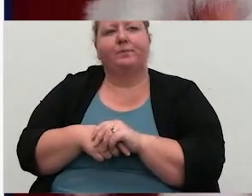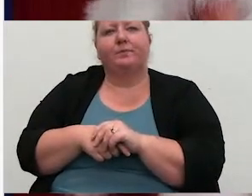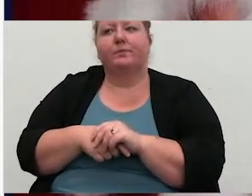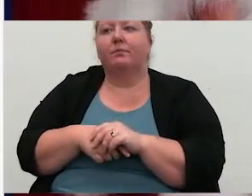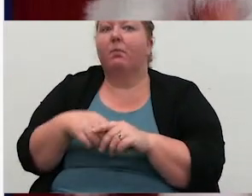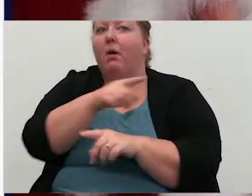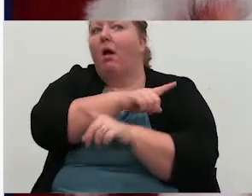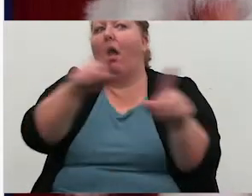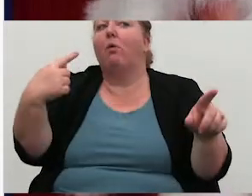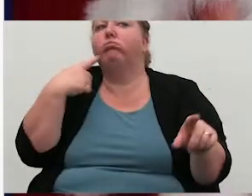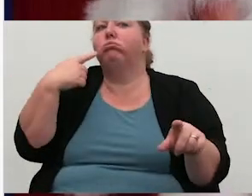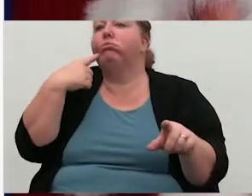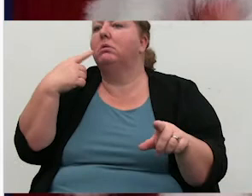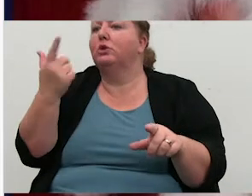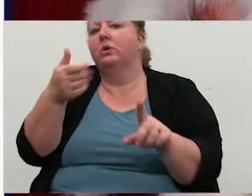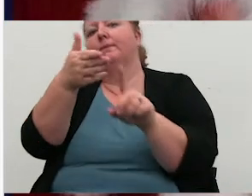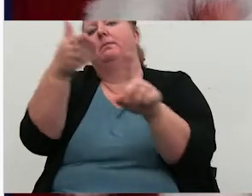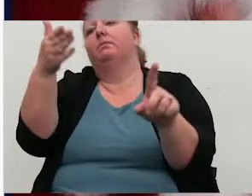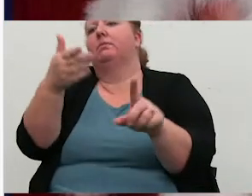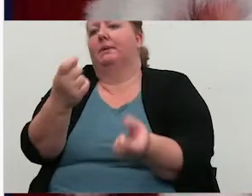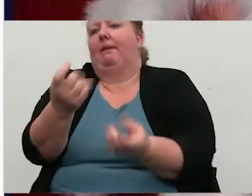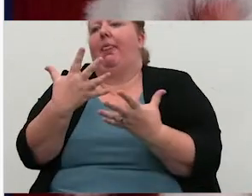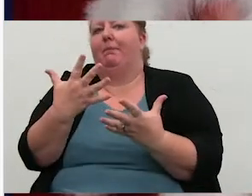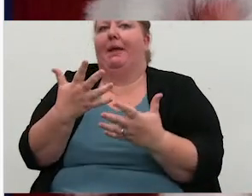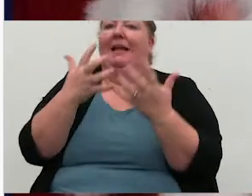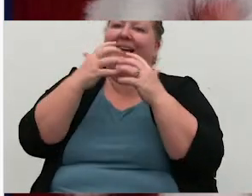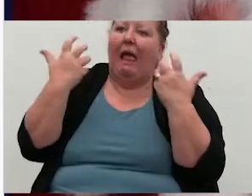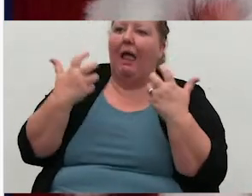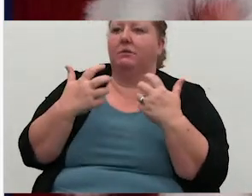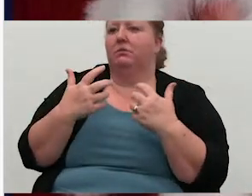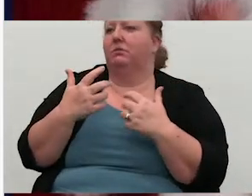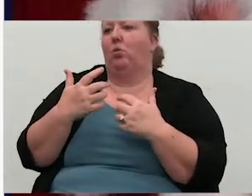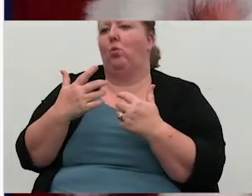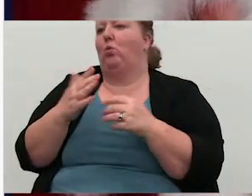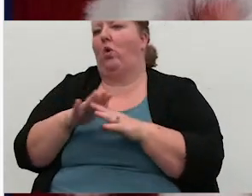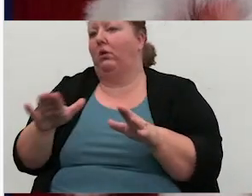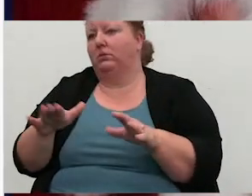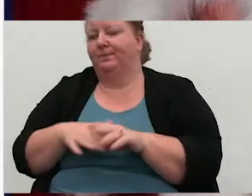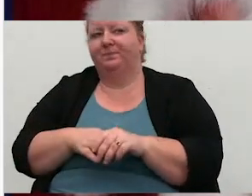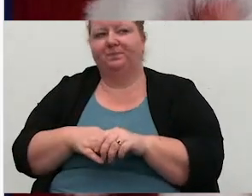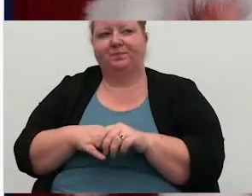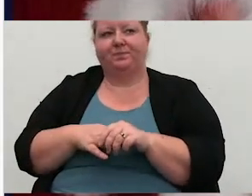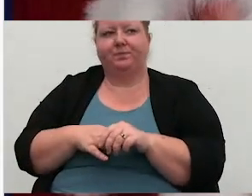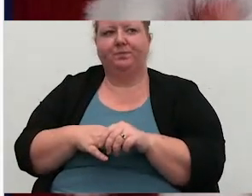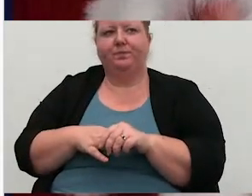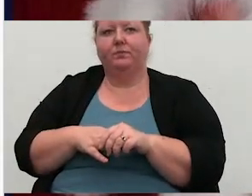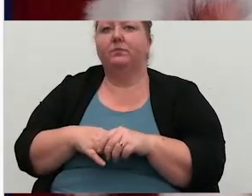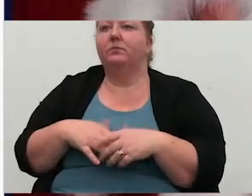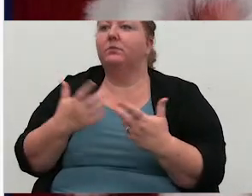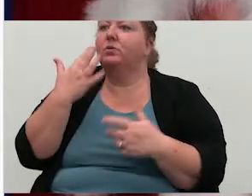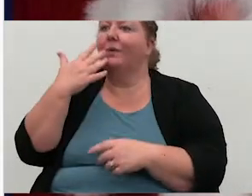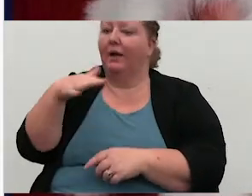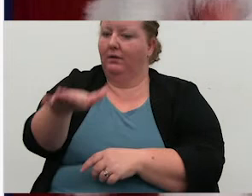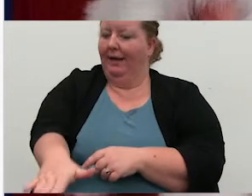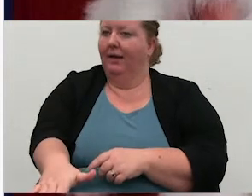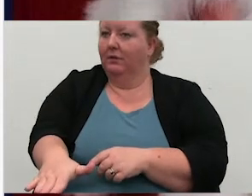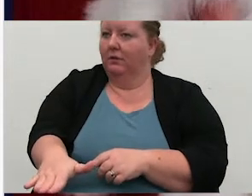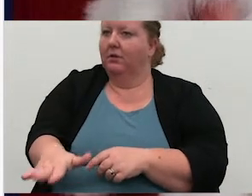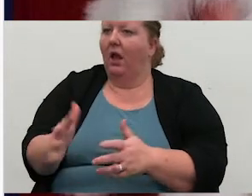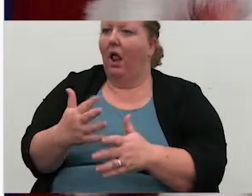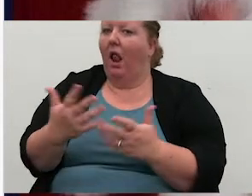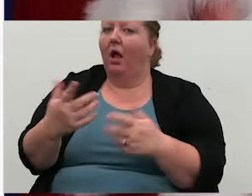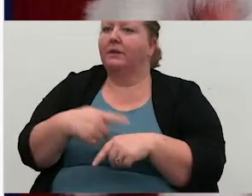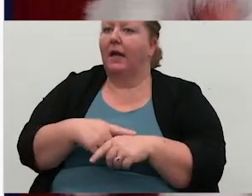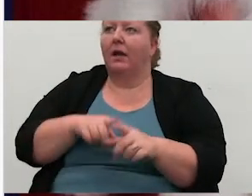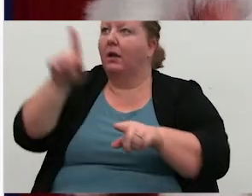no trouble at all in telling the cat from another cat. Because when you were little, you spent a lot of time pointing